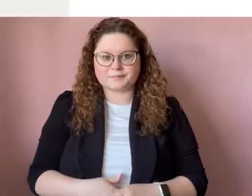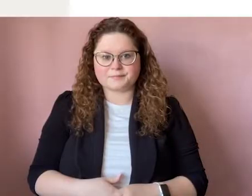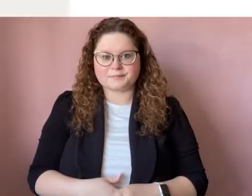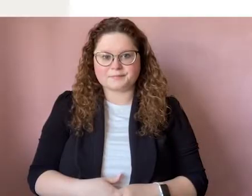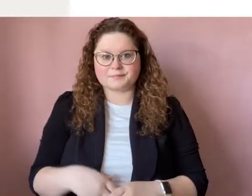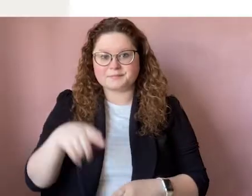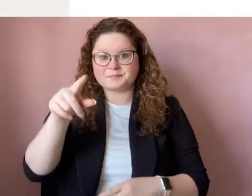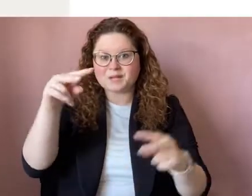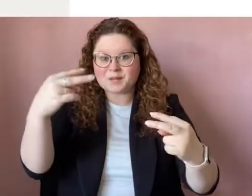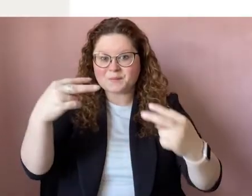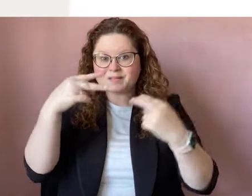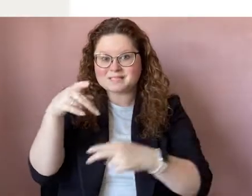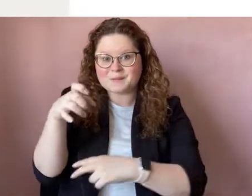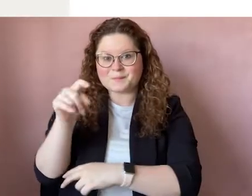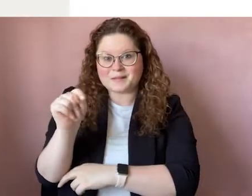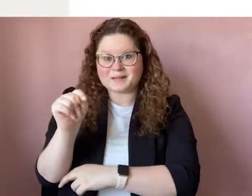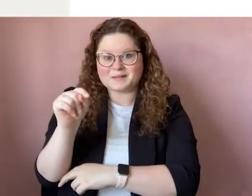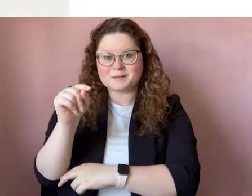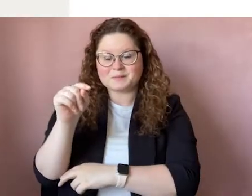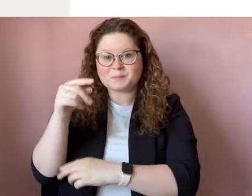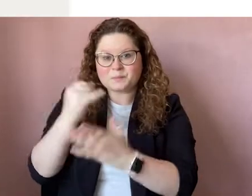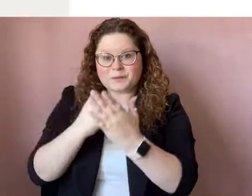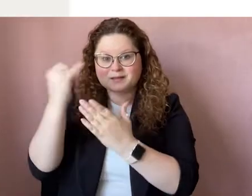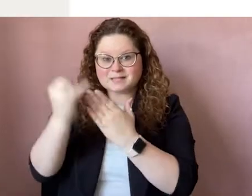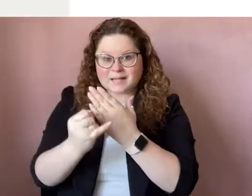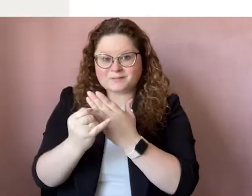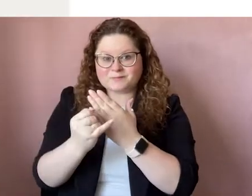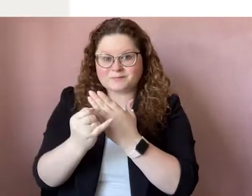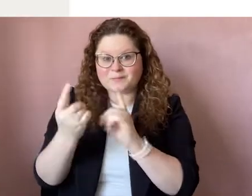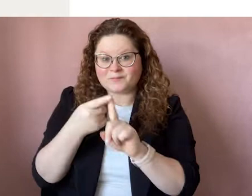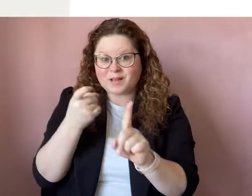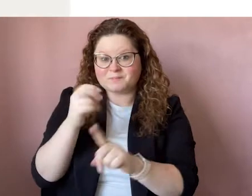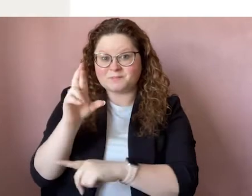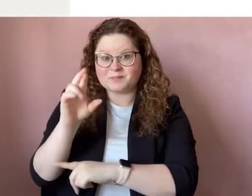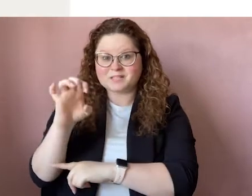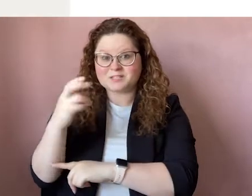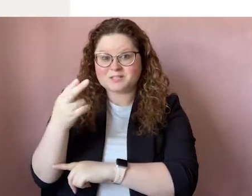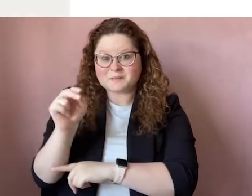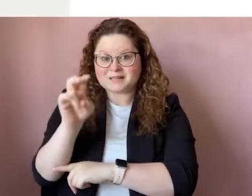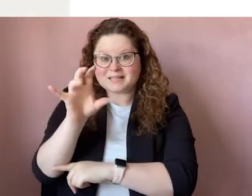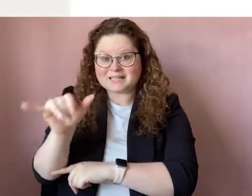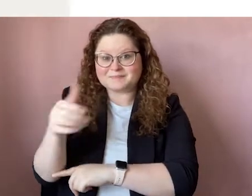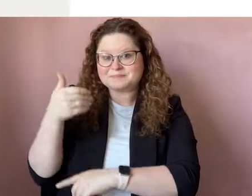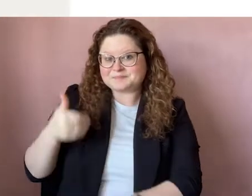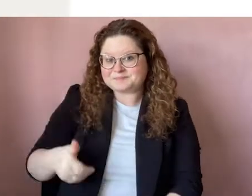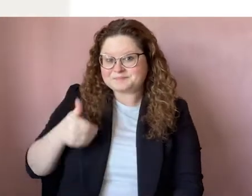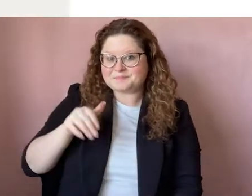You're watching The Pet Project by reachAbility with me, Amanda VanTassel, and my good friend Neo.